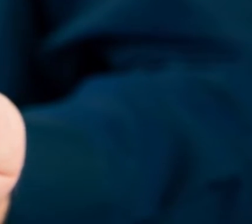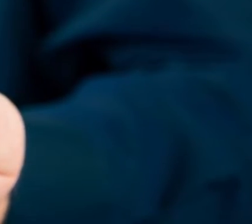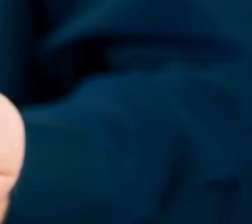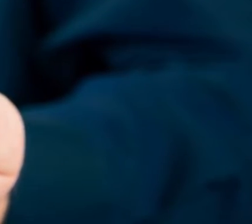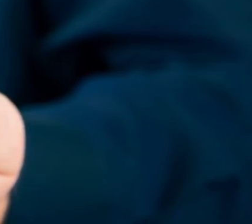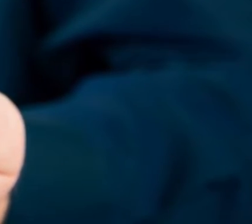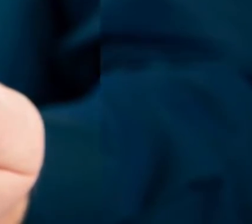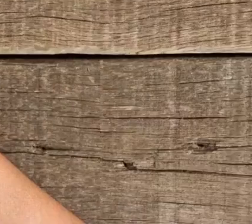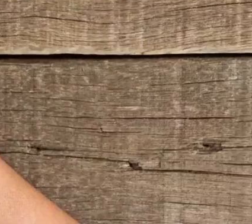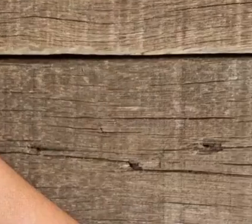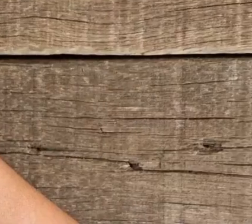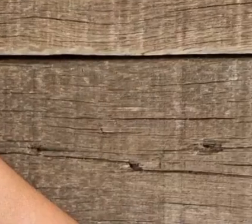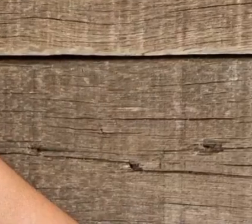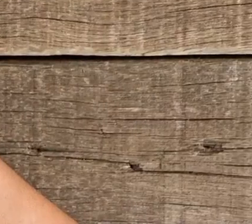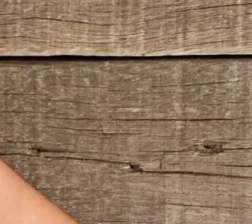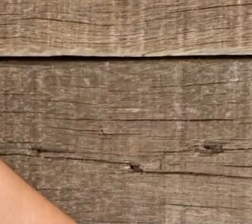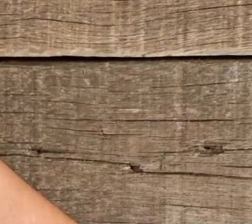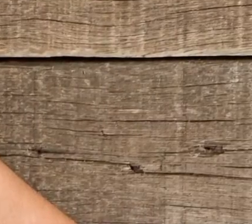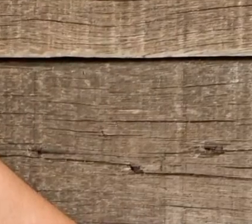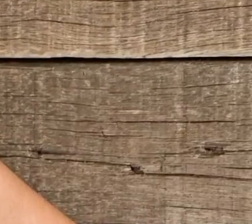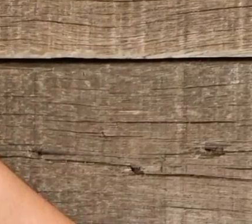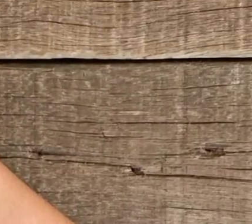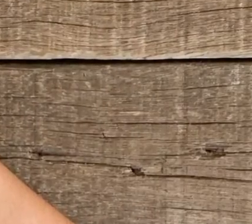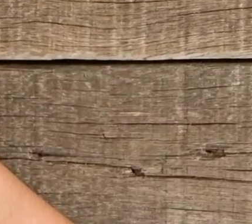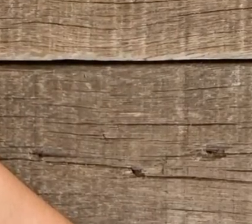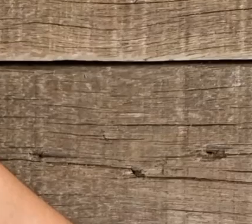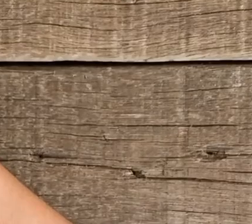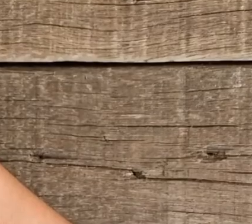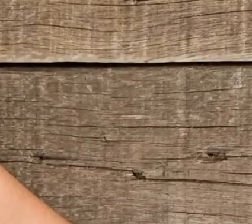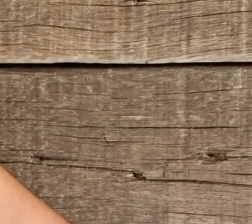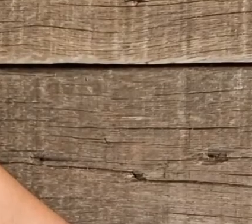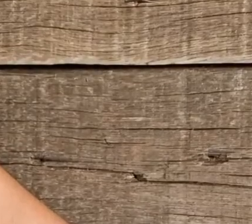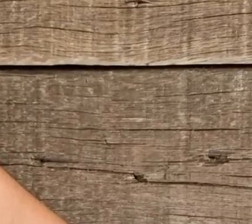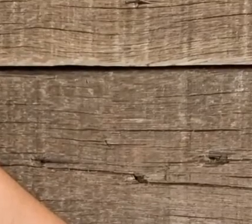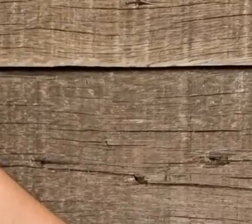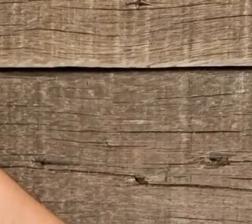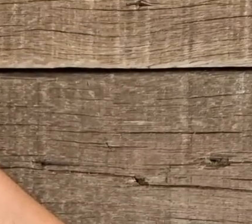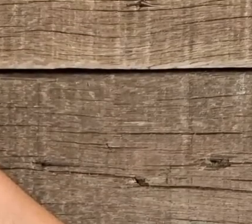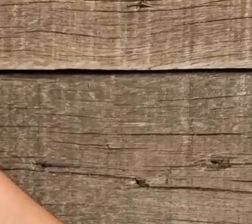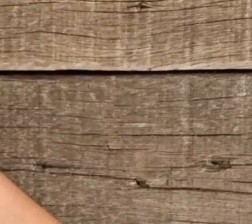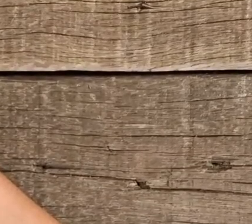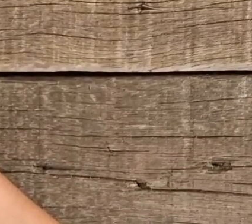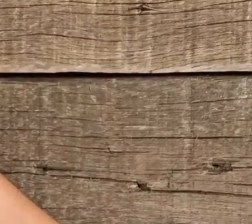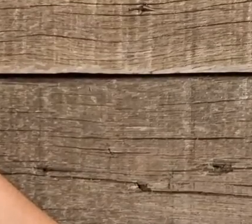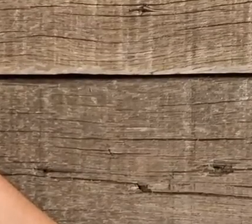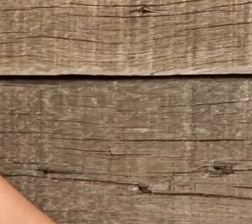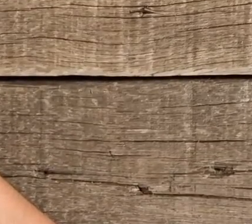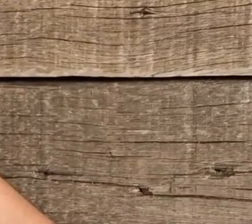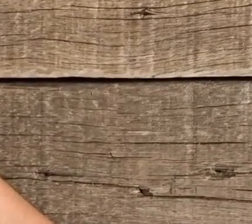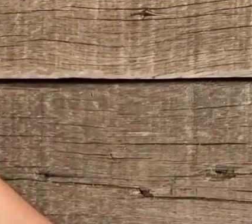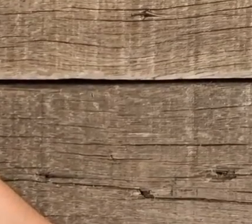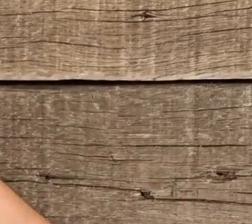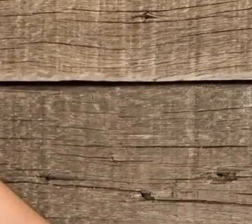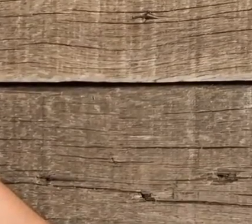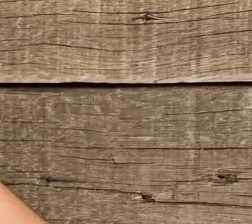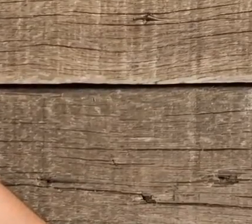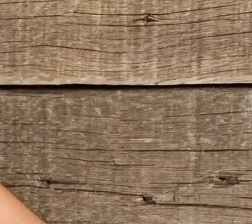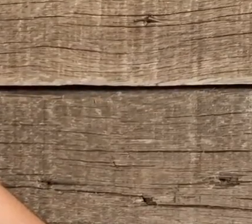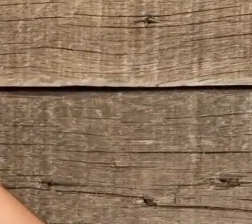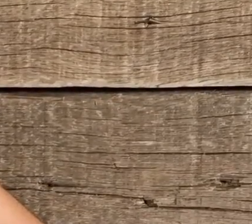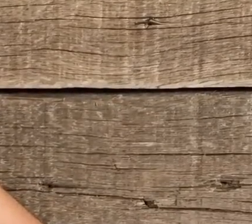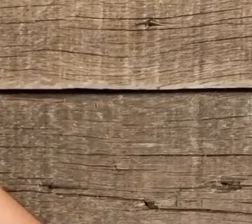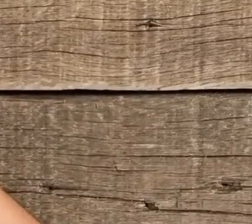languages automatically. Twitter. AI is used by Twitter for fraud detection, removing propaganda, and hateful